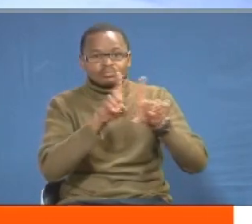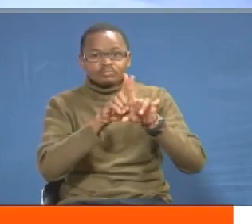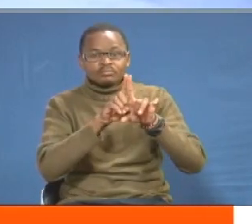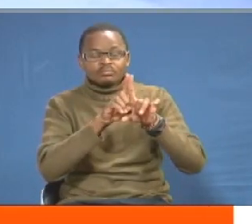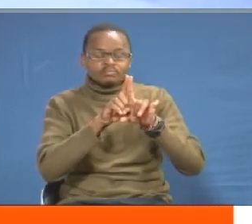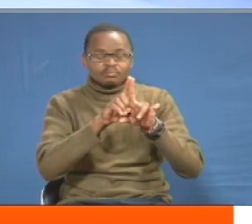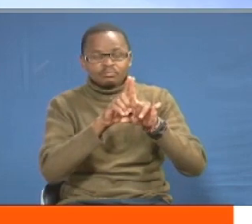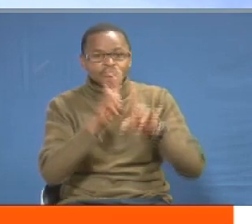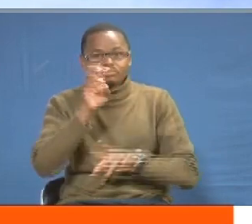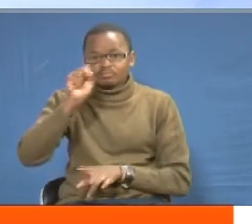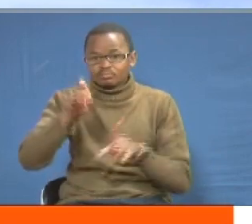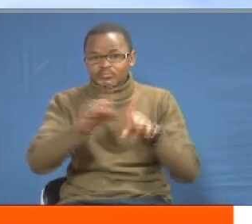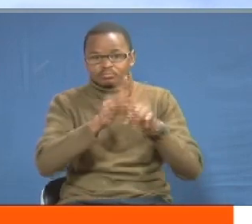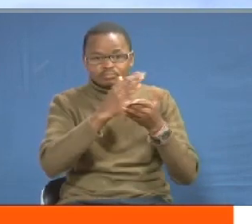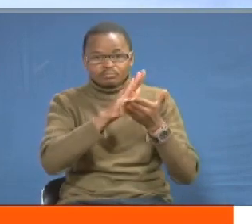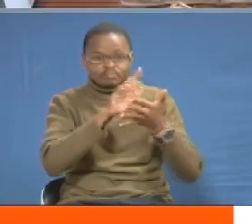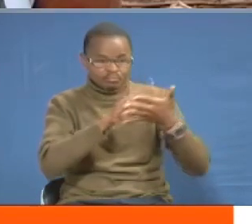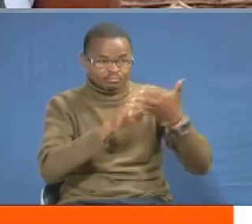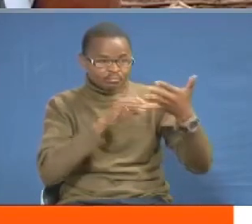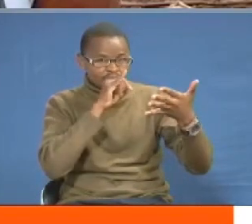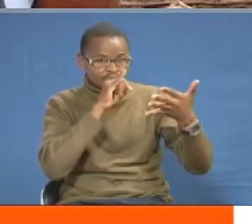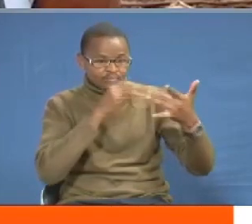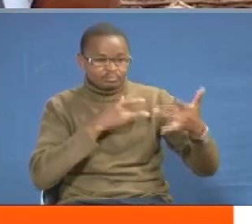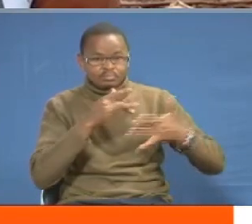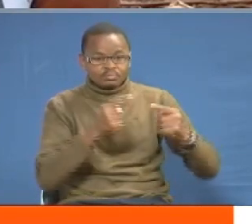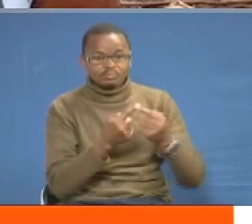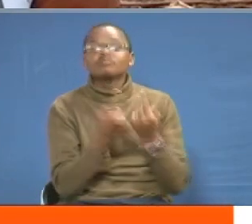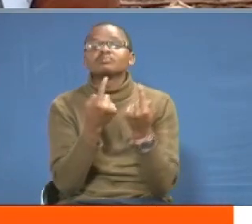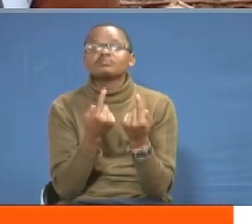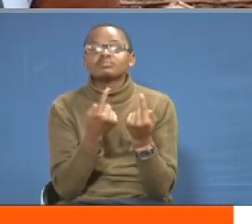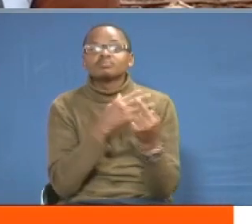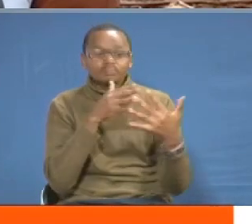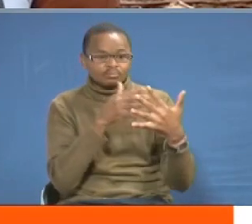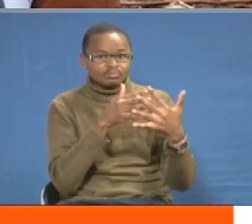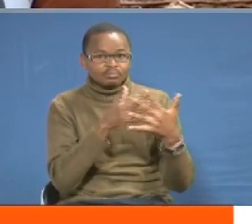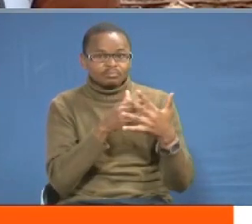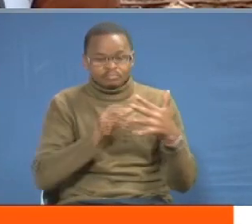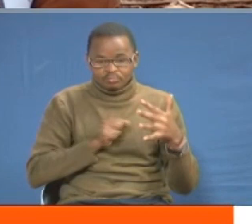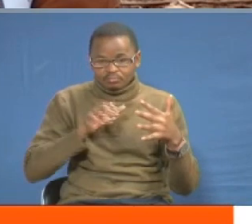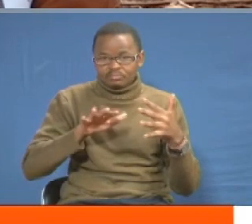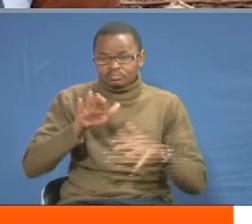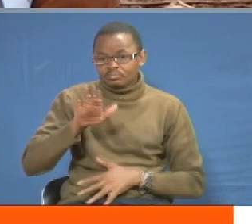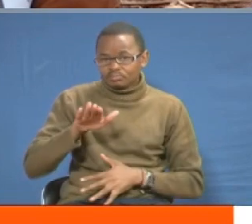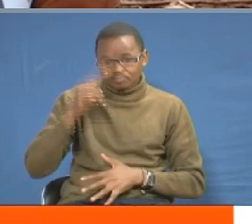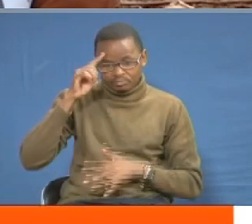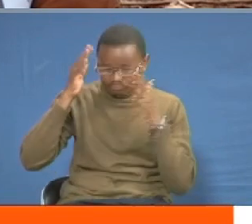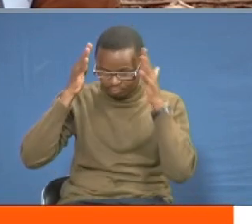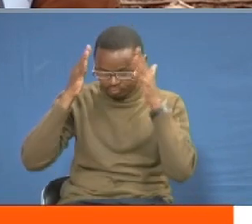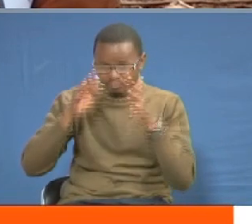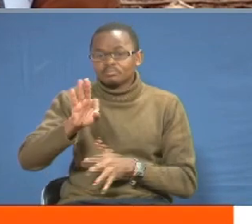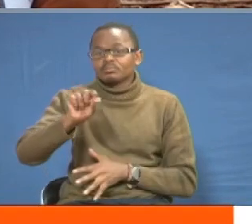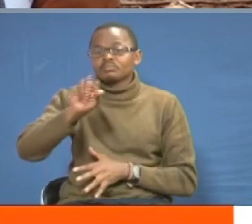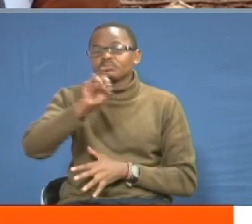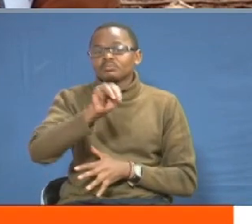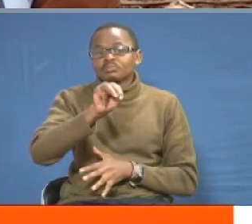as custom, was also part of what is considered as violence against women and girls, hence our focus